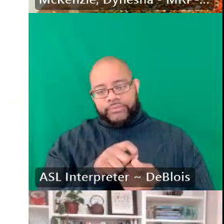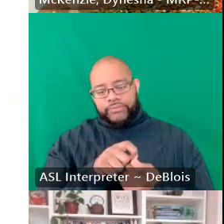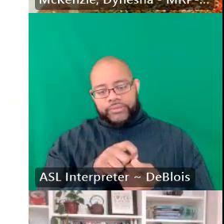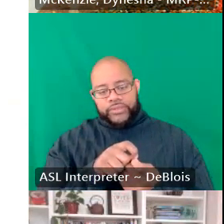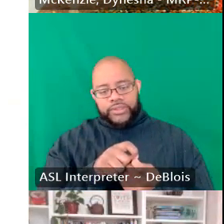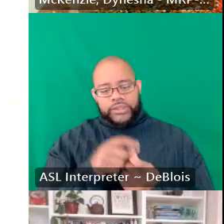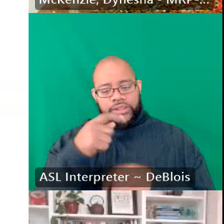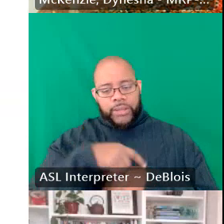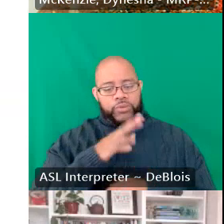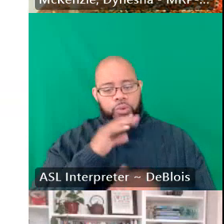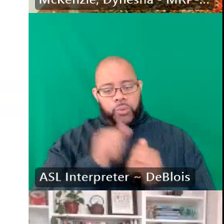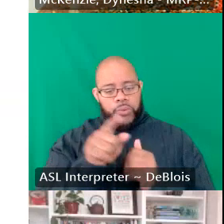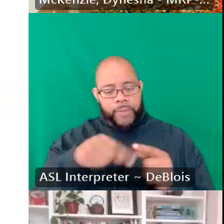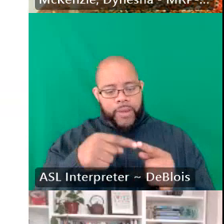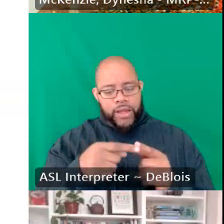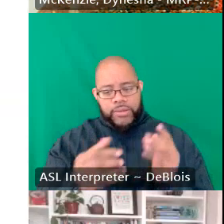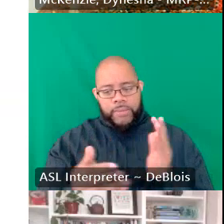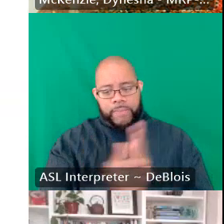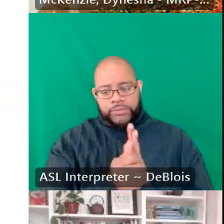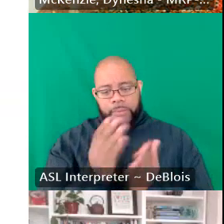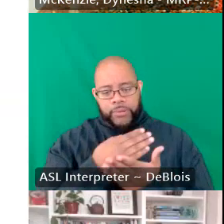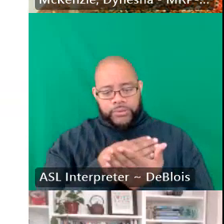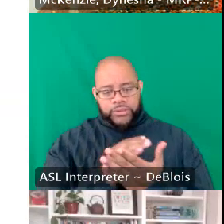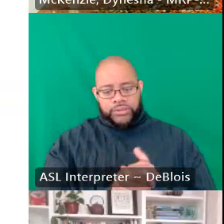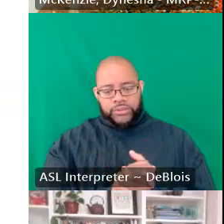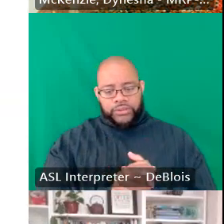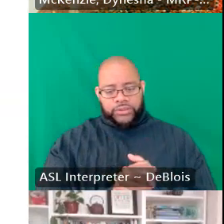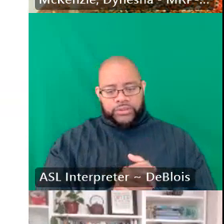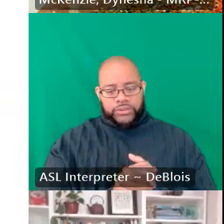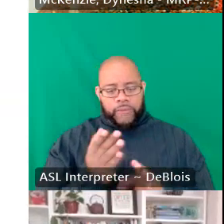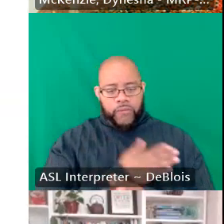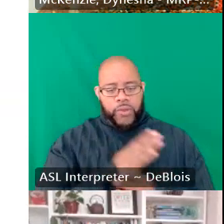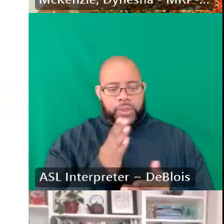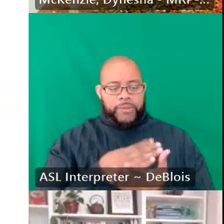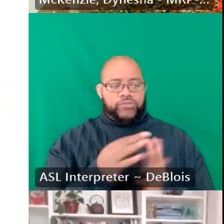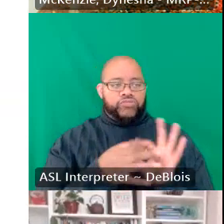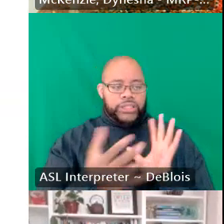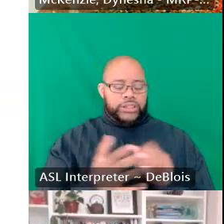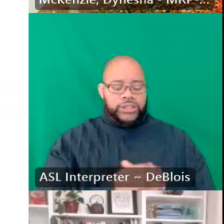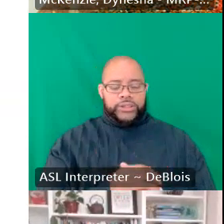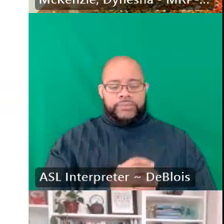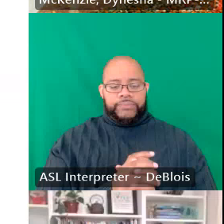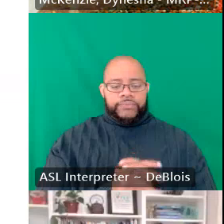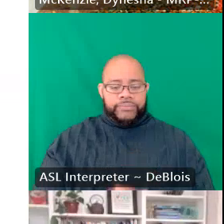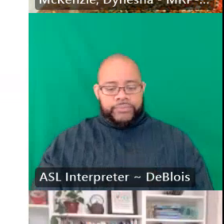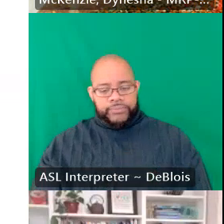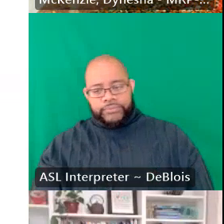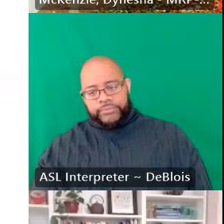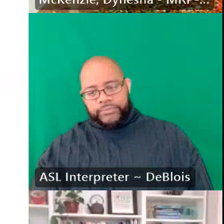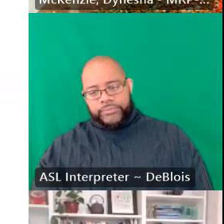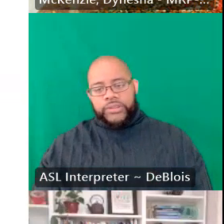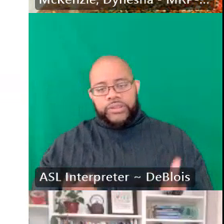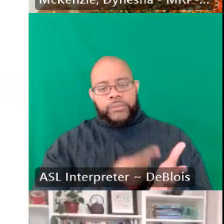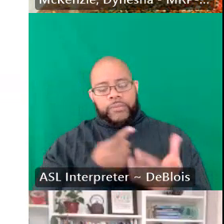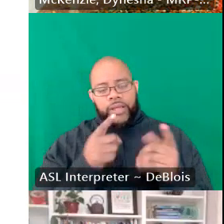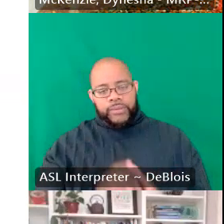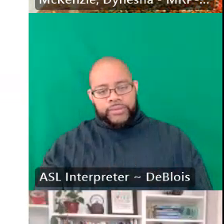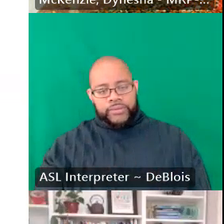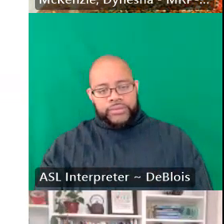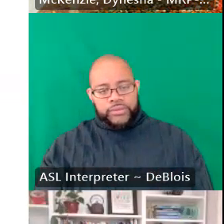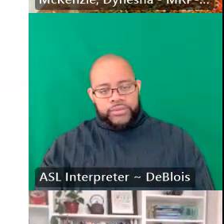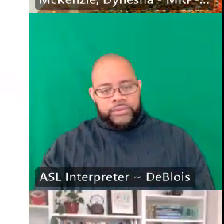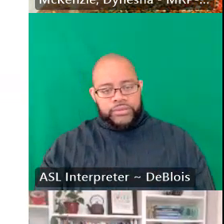you about a budget amendment before the president's budget was even released, and it went concurrent. That sometimes happens, yes. Yes, these